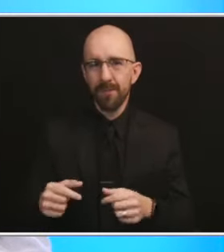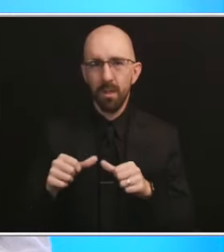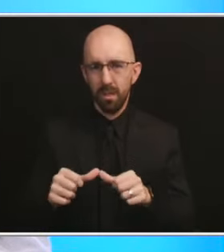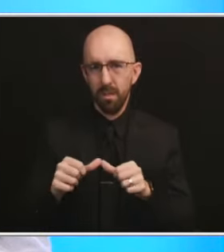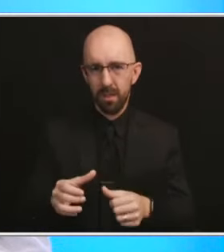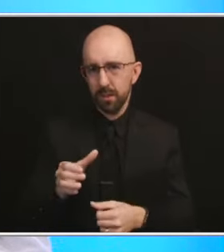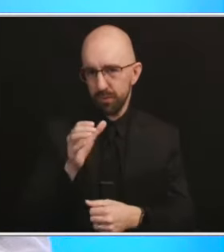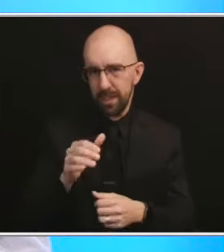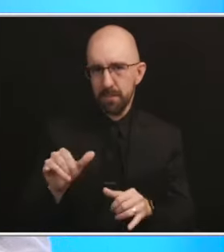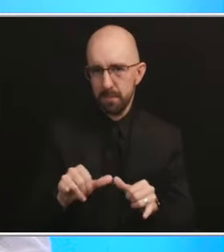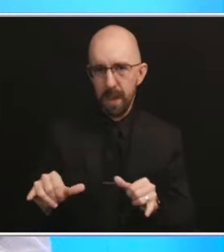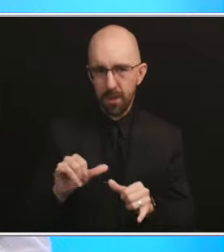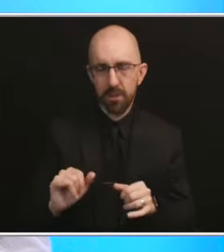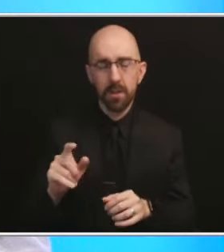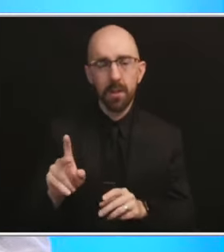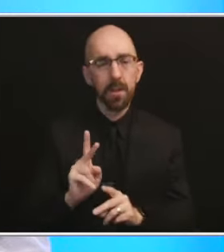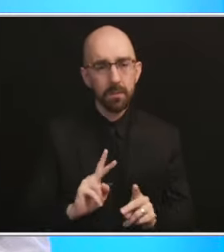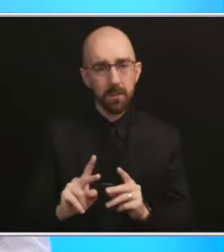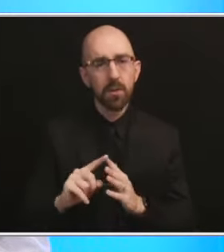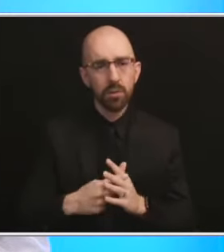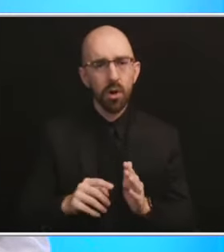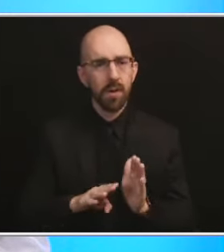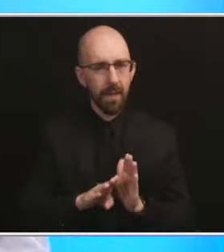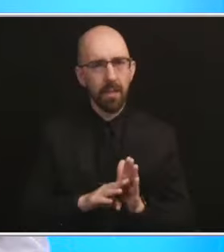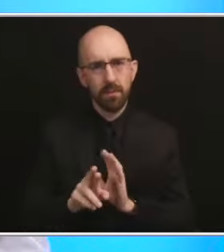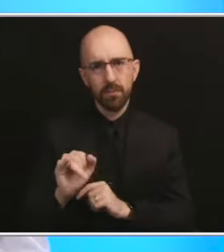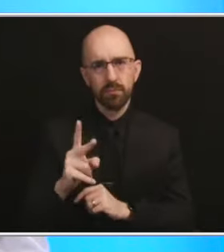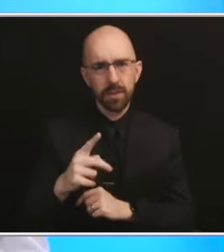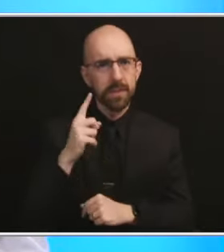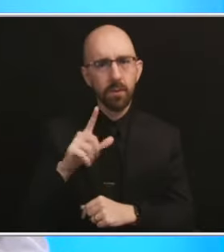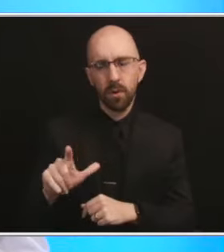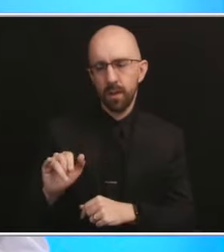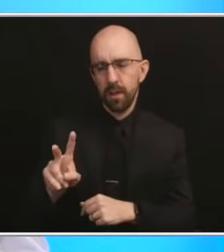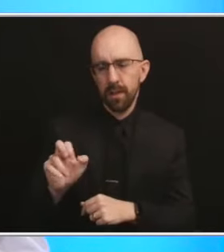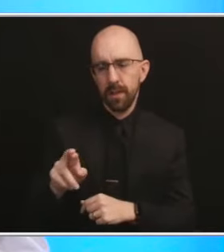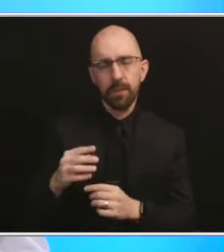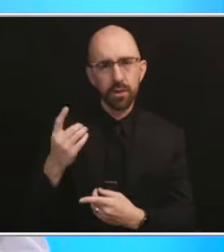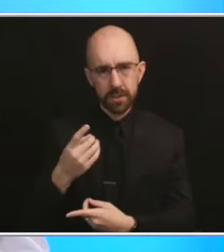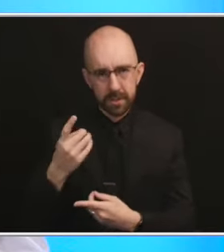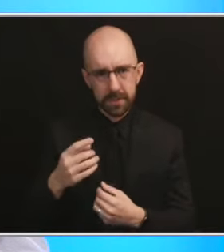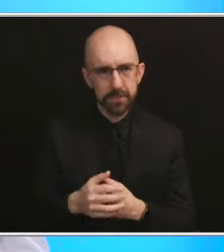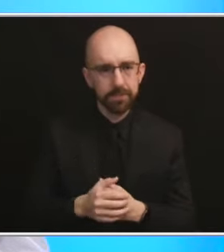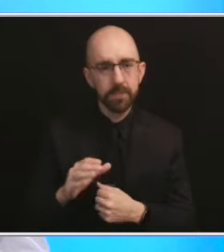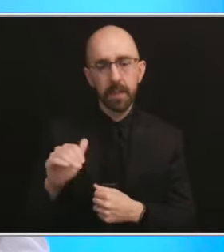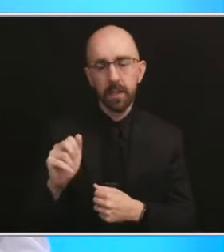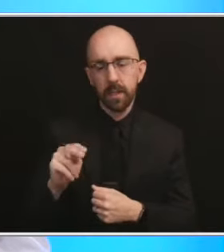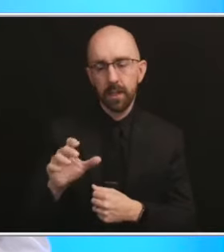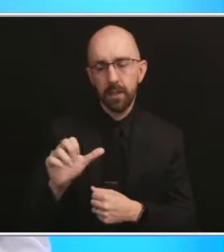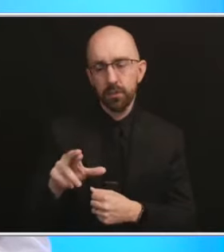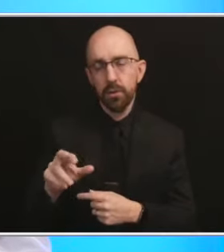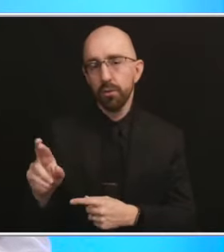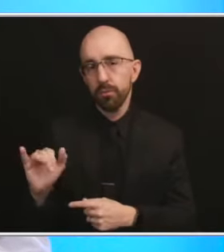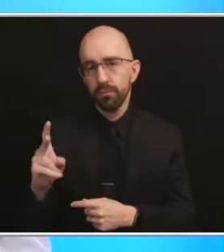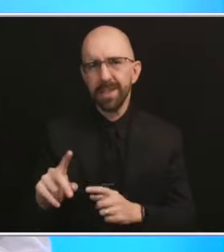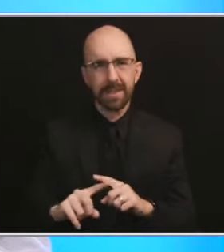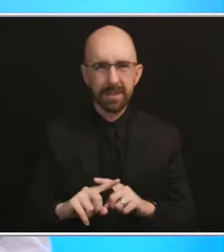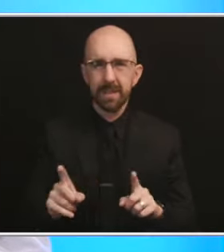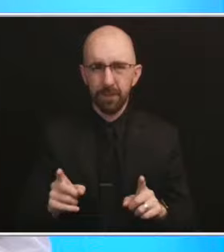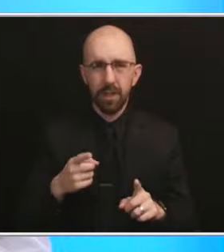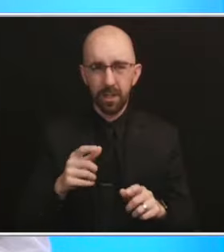people start having develop risks for liver disease. Now, cancer risk is a little bit different. So if you